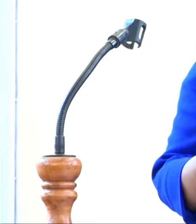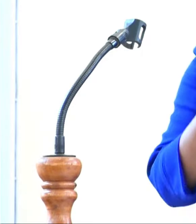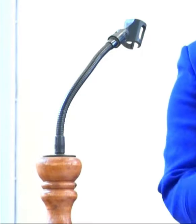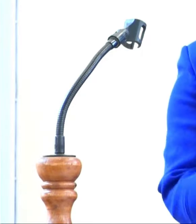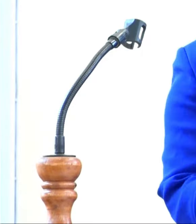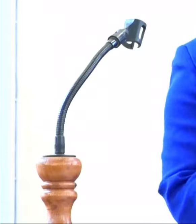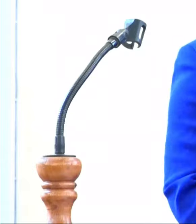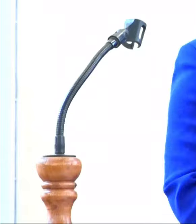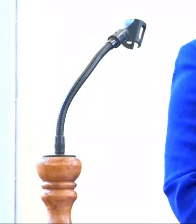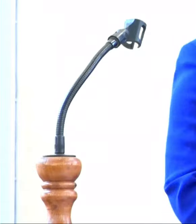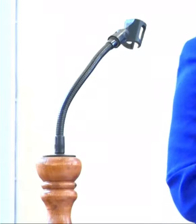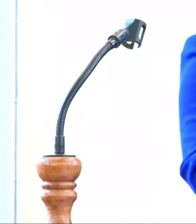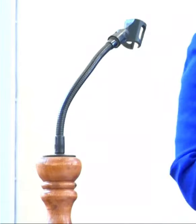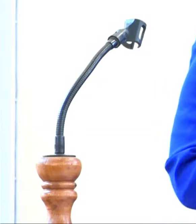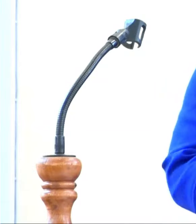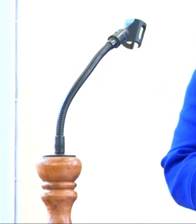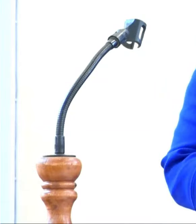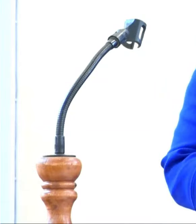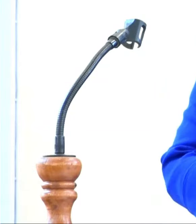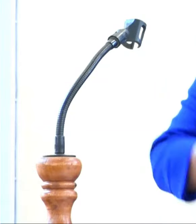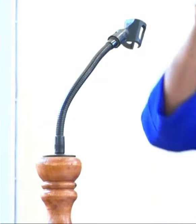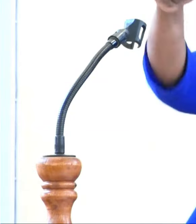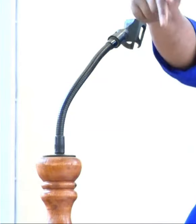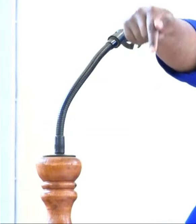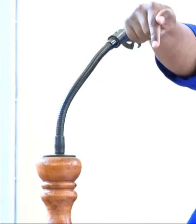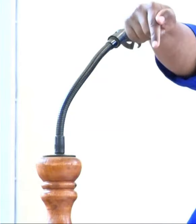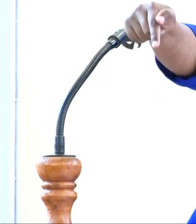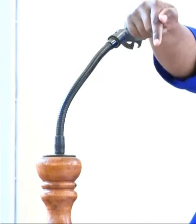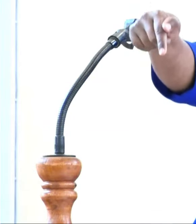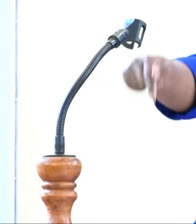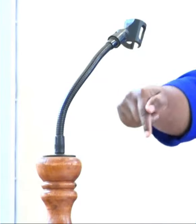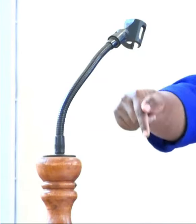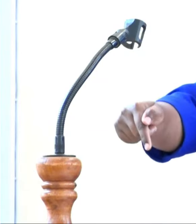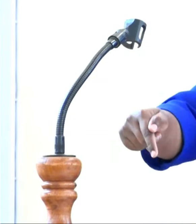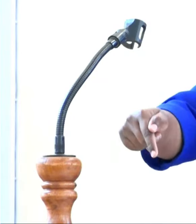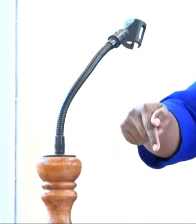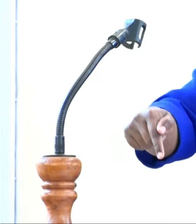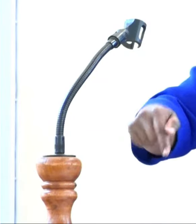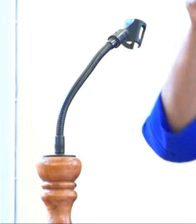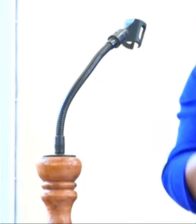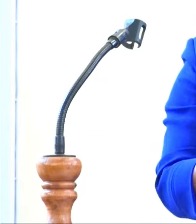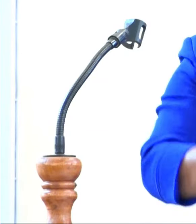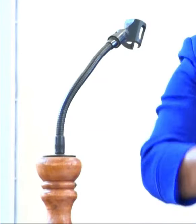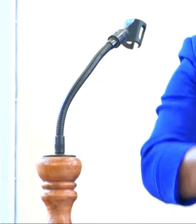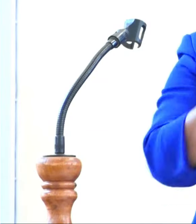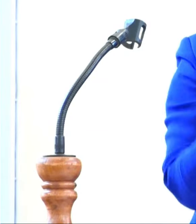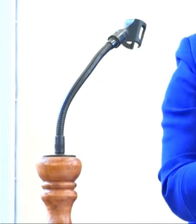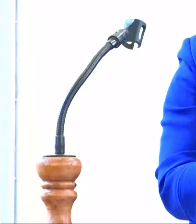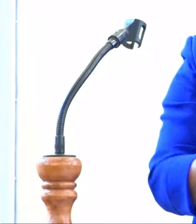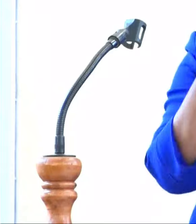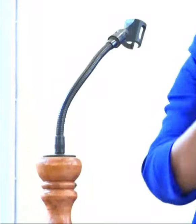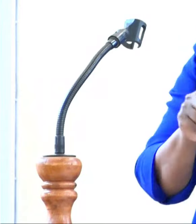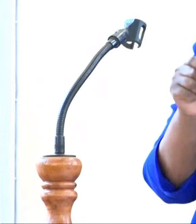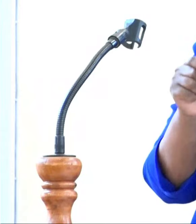the ancient path. It is the high time we went back to the crossroads and asked for